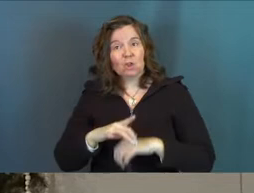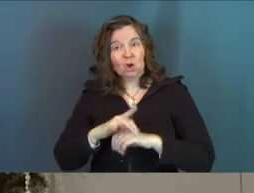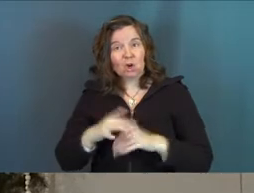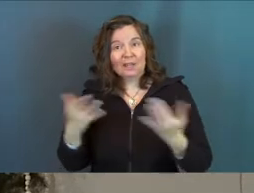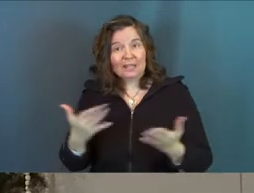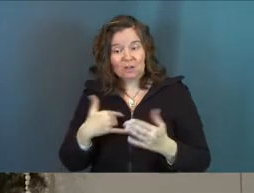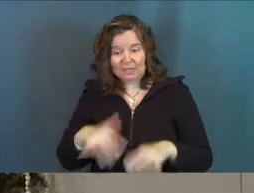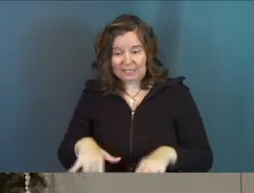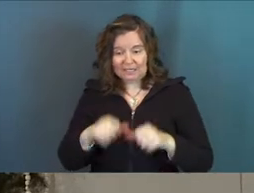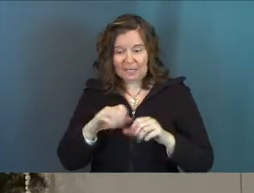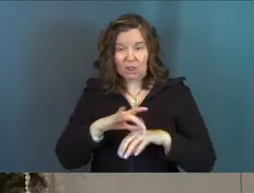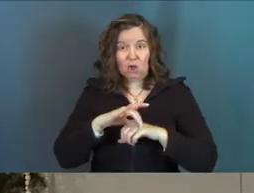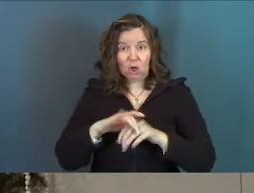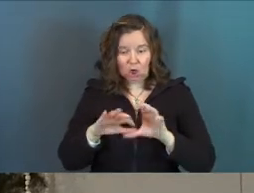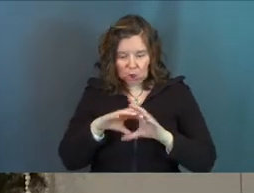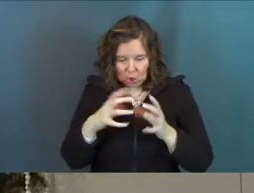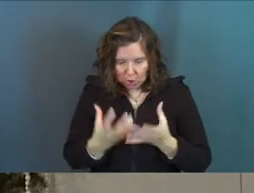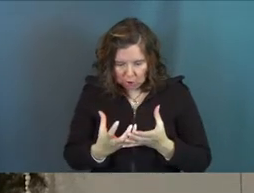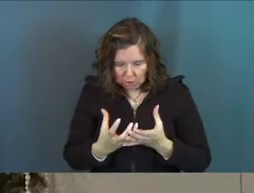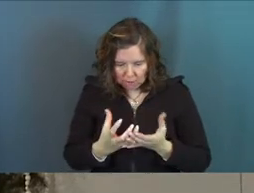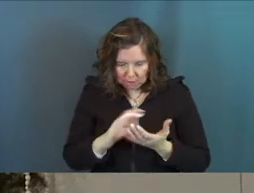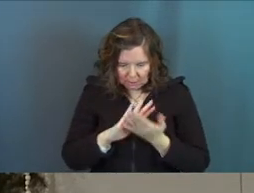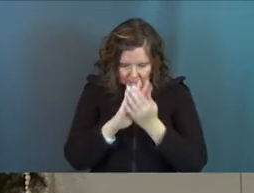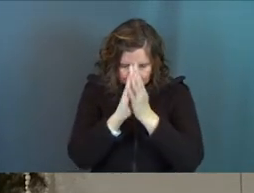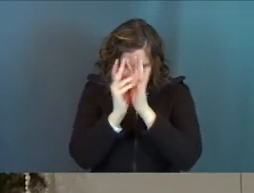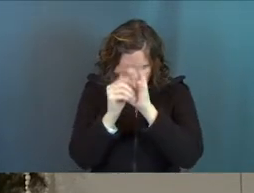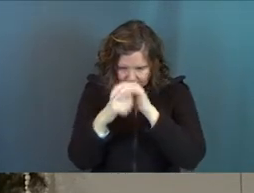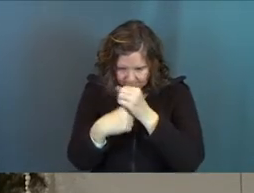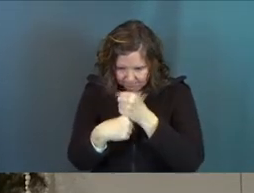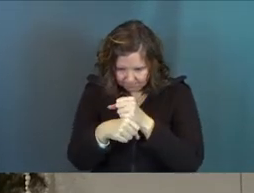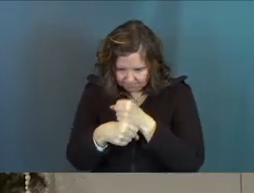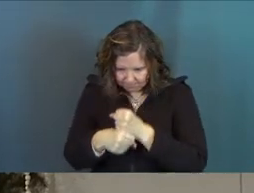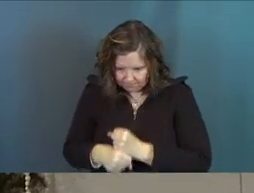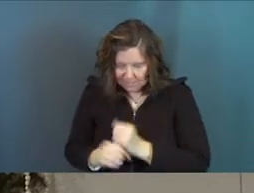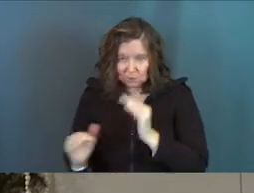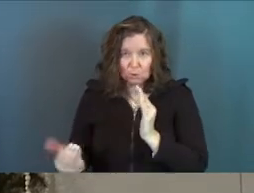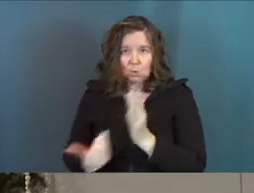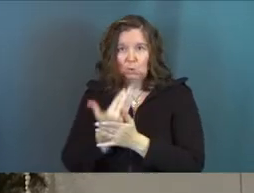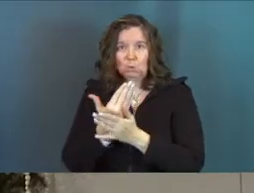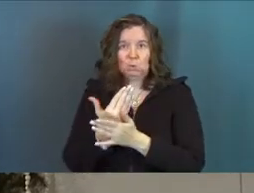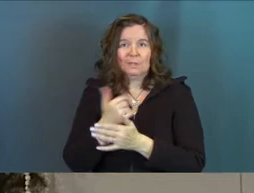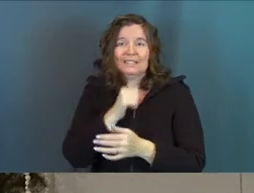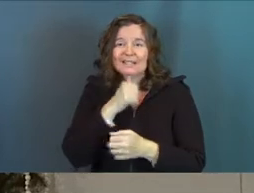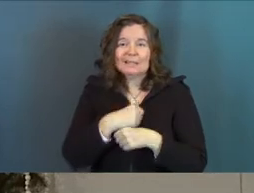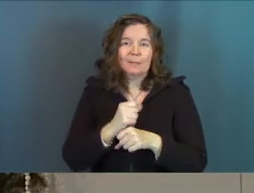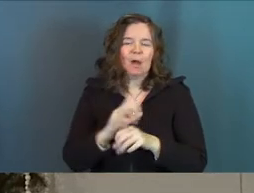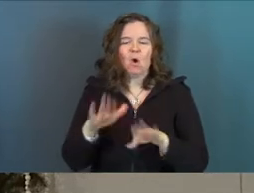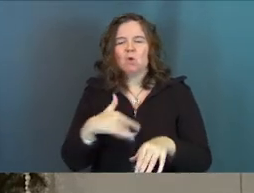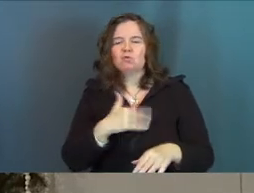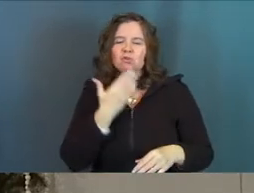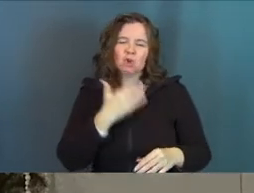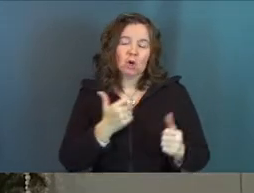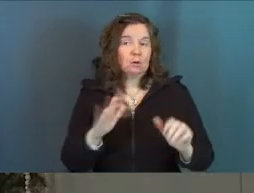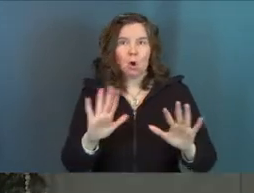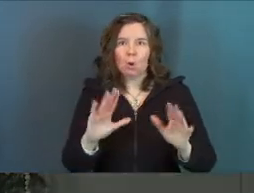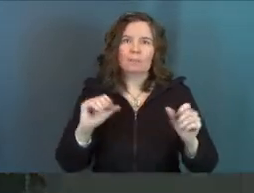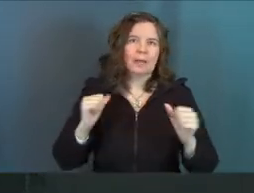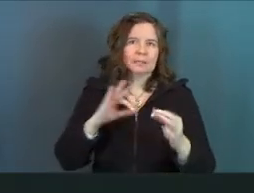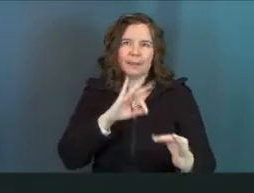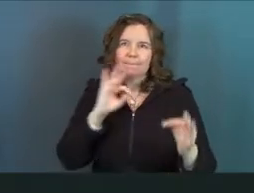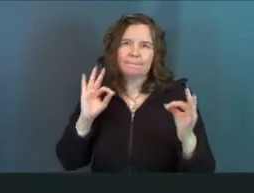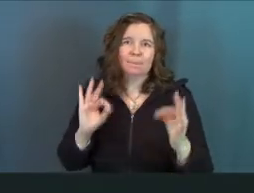here, is that he takes our earth and he makes it brand new. He completely restores it, okay? He doesn't just make it, oh, this place is good. No, he makes